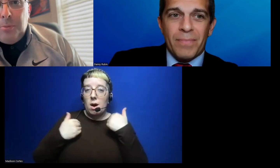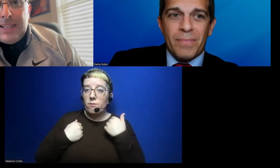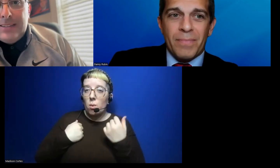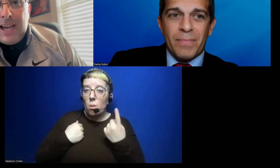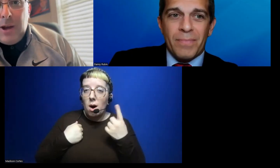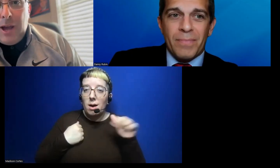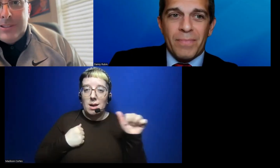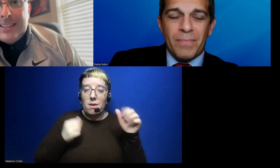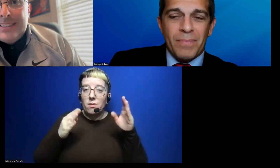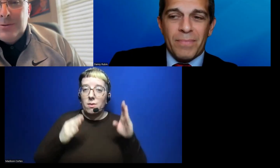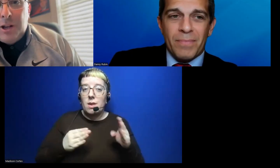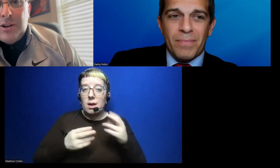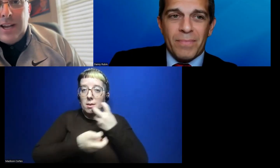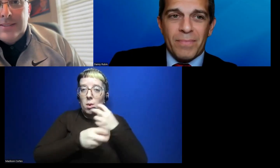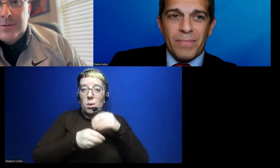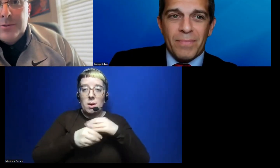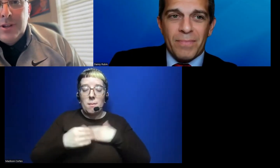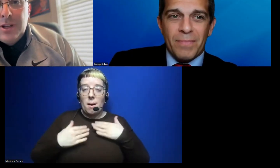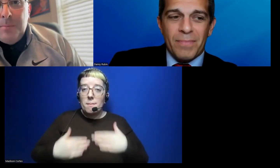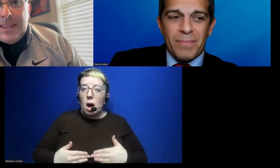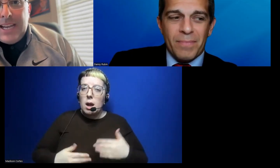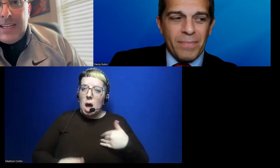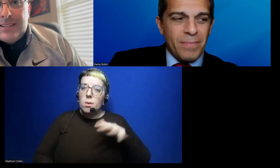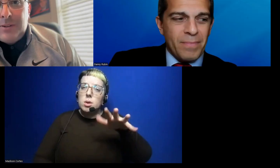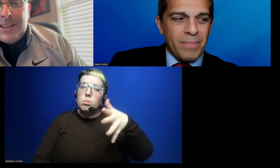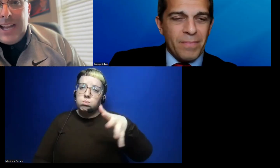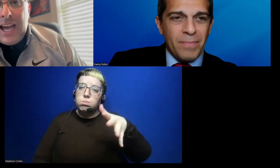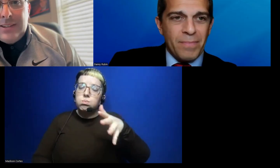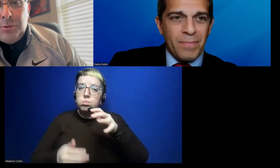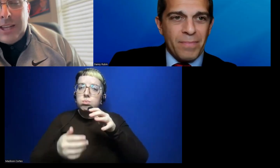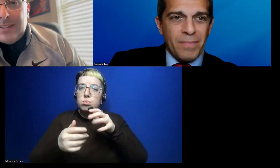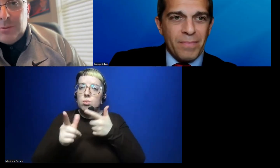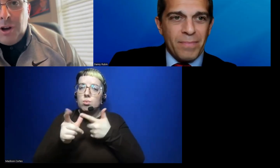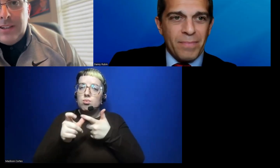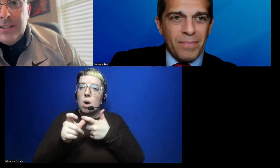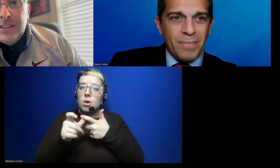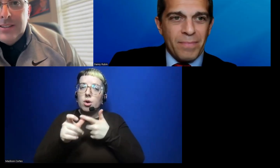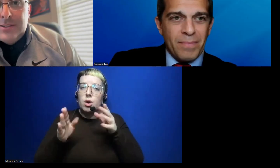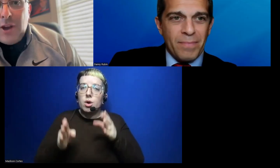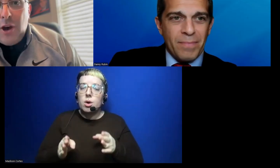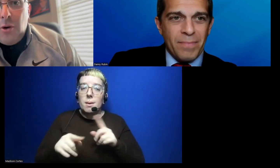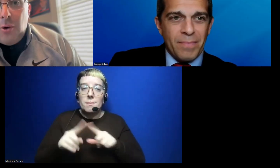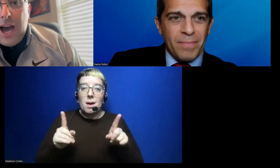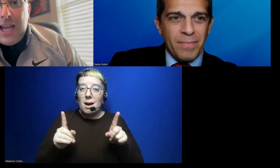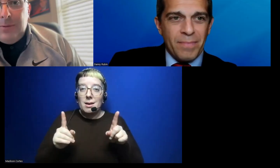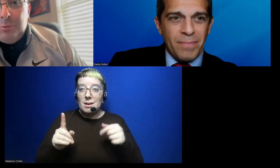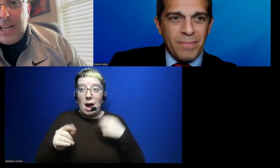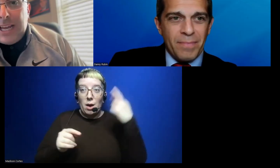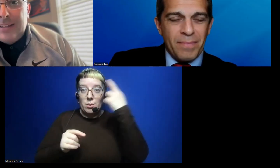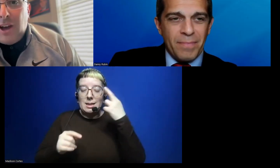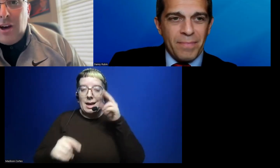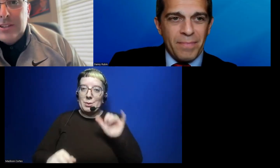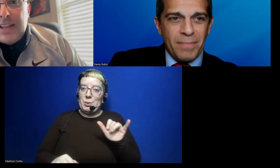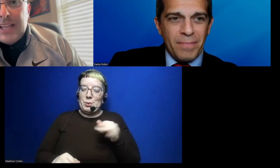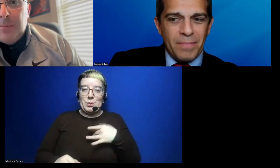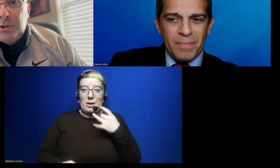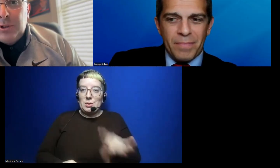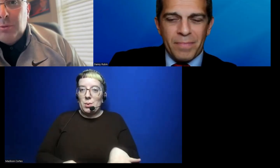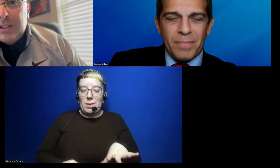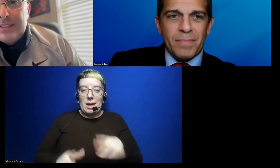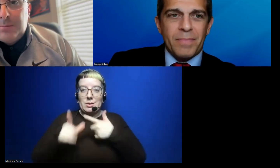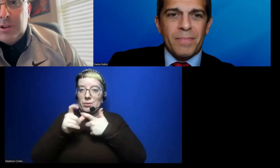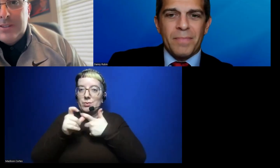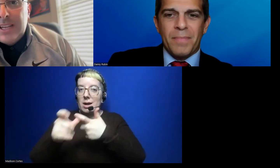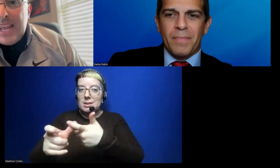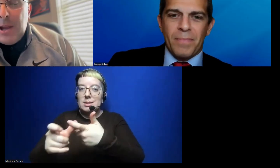by no means, I was a decent runner in high school, but then I discovered that I don't like to run. So when I got to college and had the